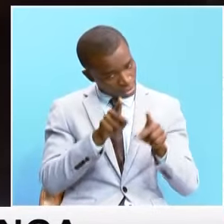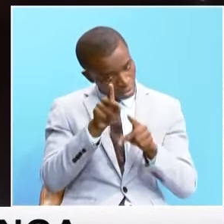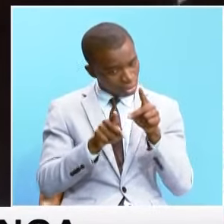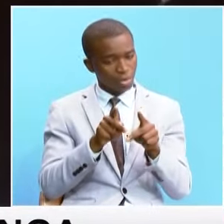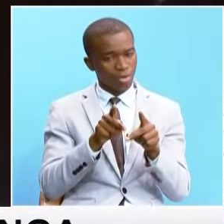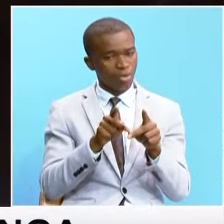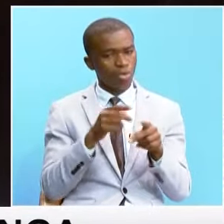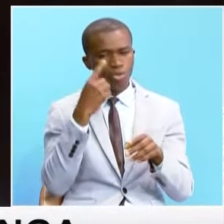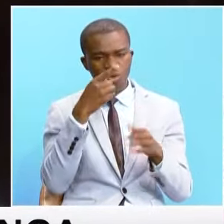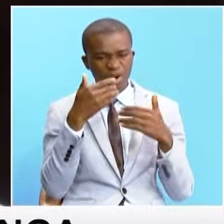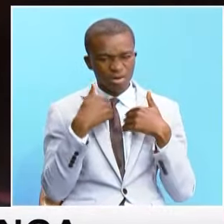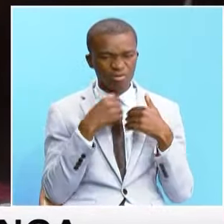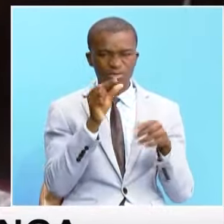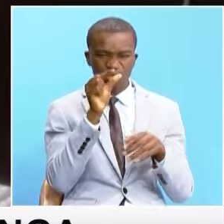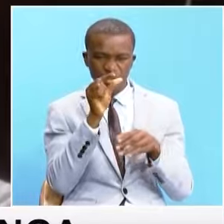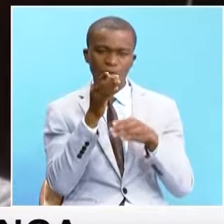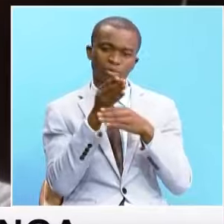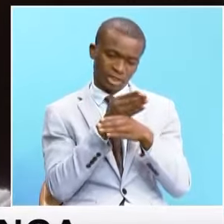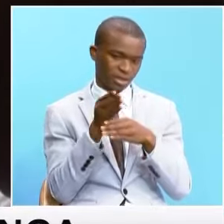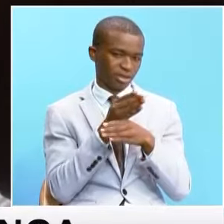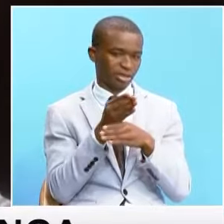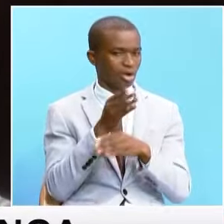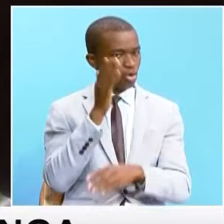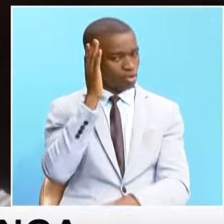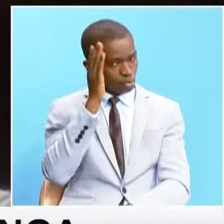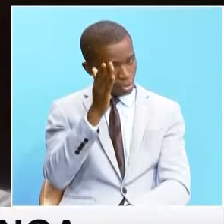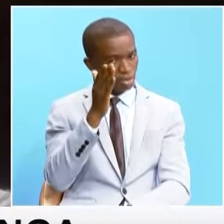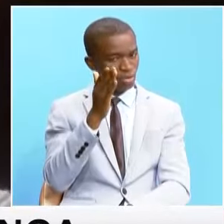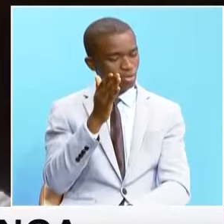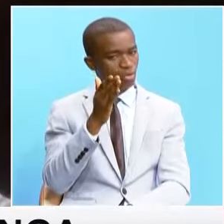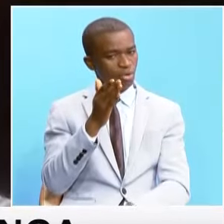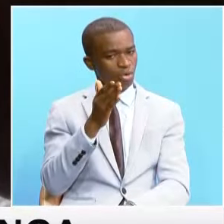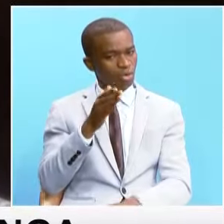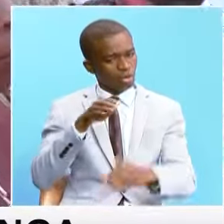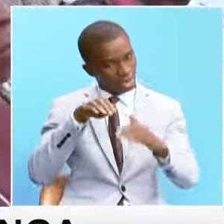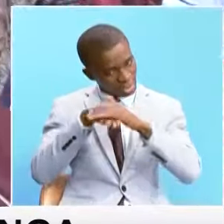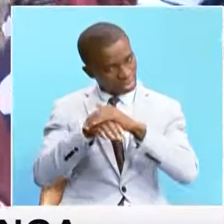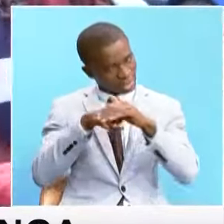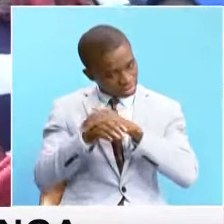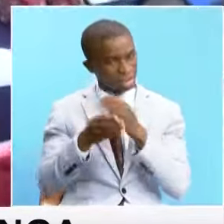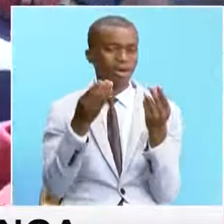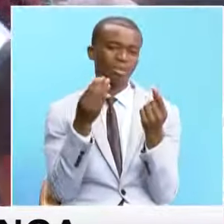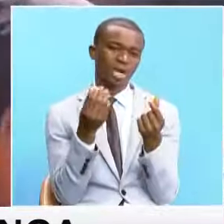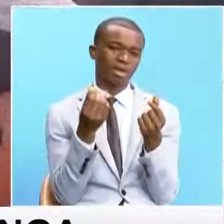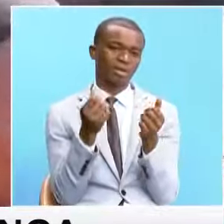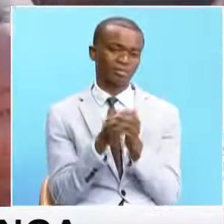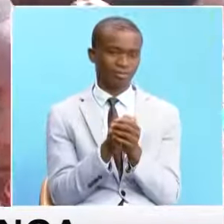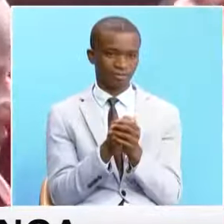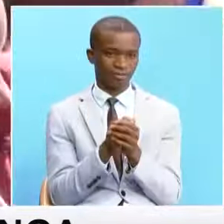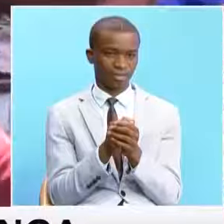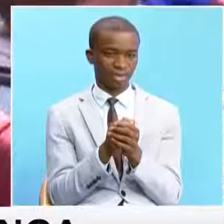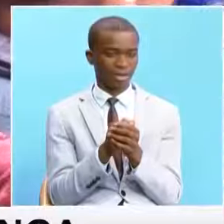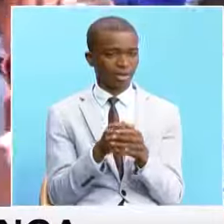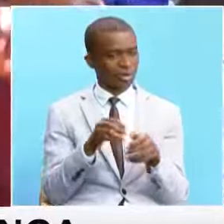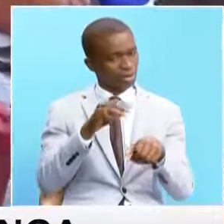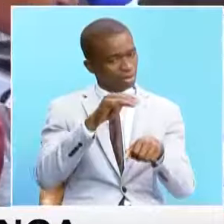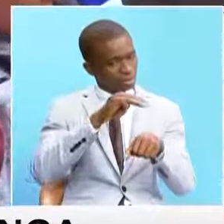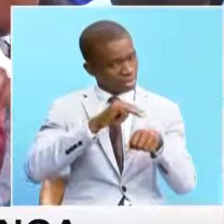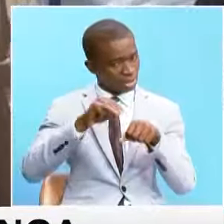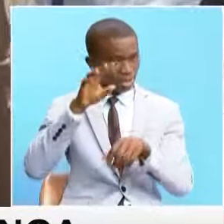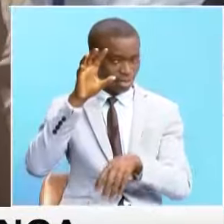small medium enterprises will be able to access affordable financing. Speaking earlier, Muchinga Province Cooperative